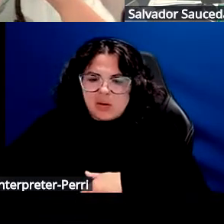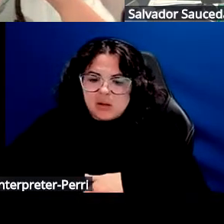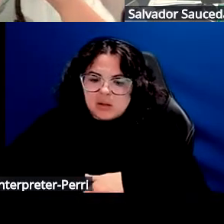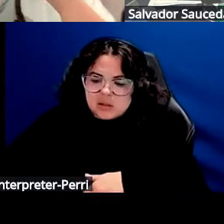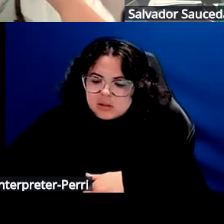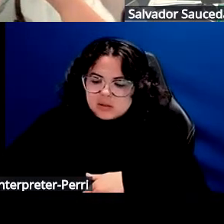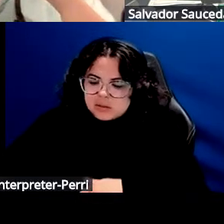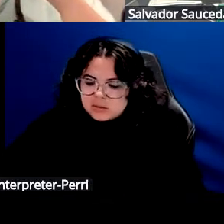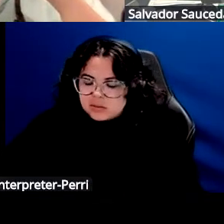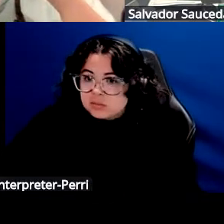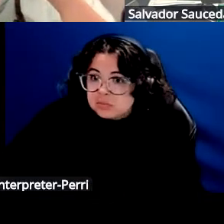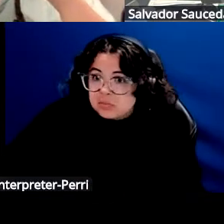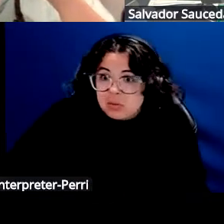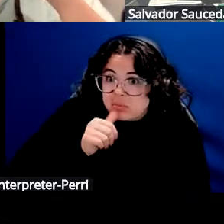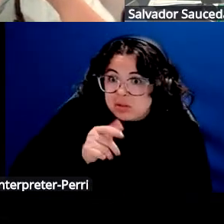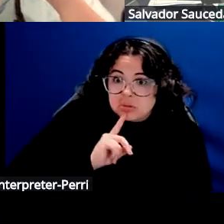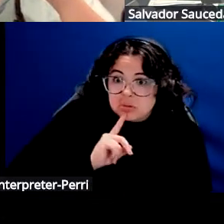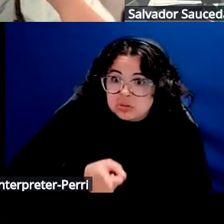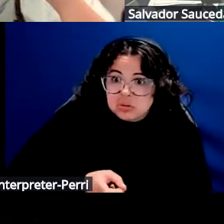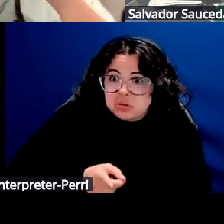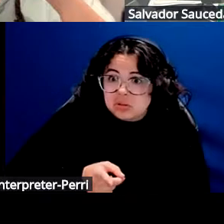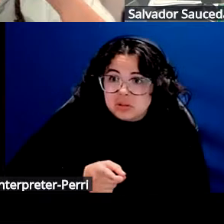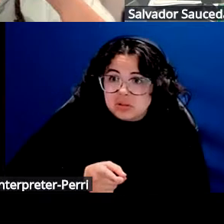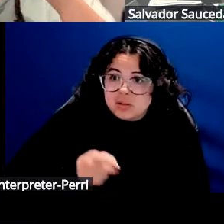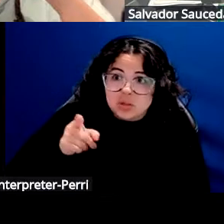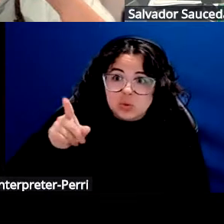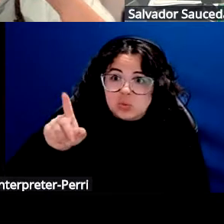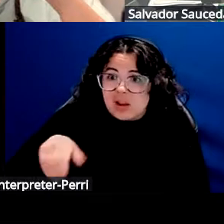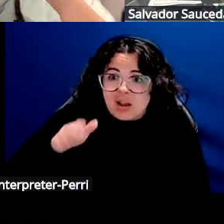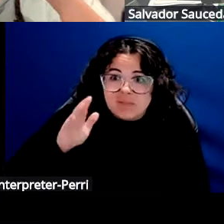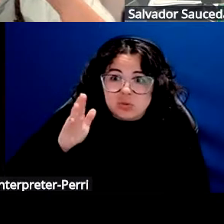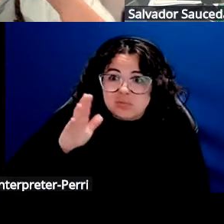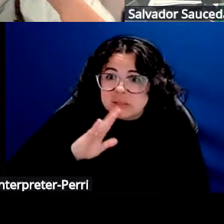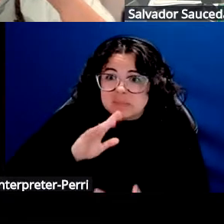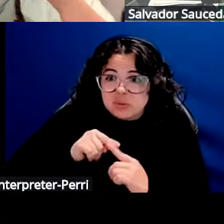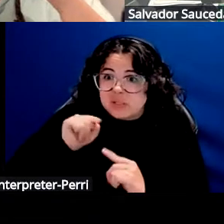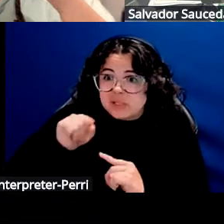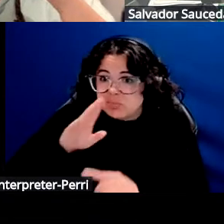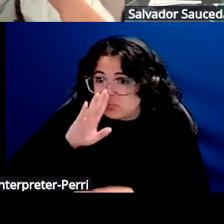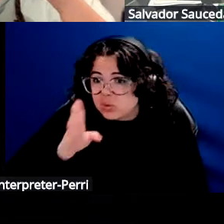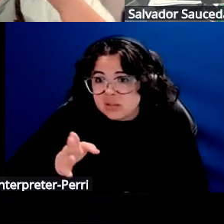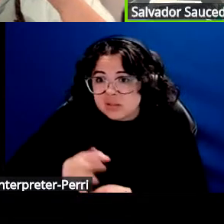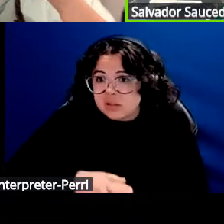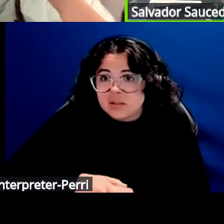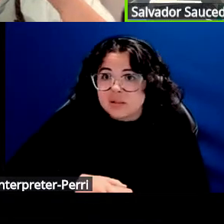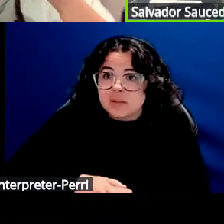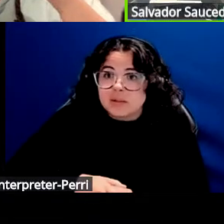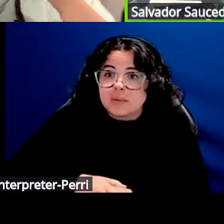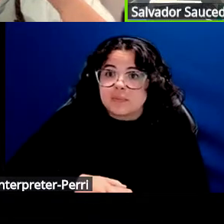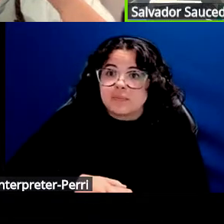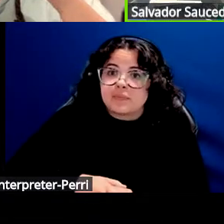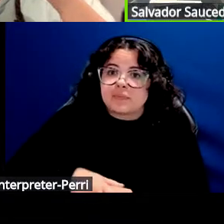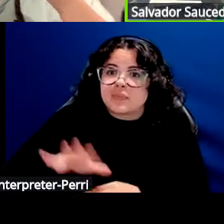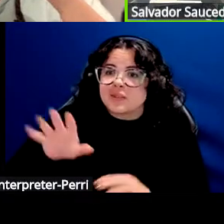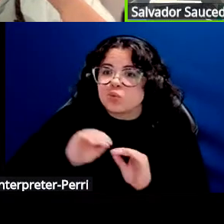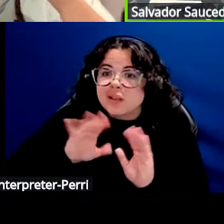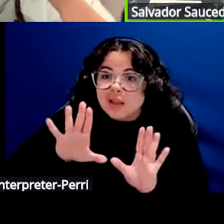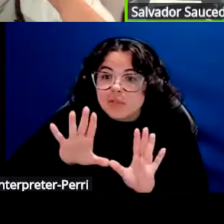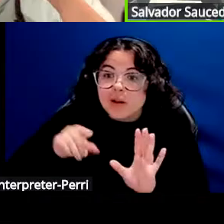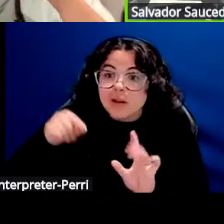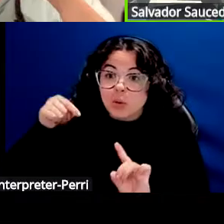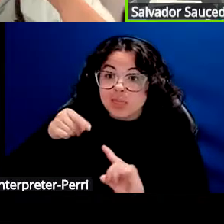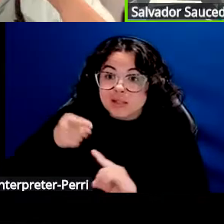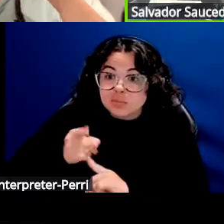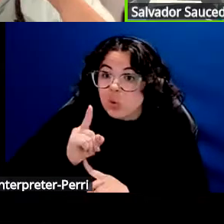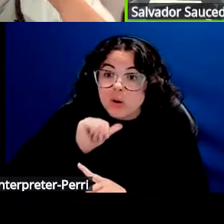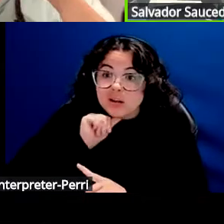Okay, wow, I'm not sure. You'd have to Can I- speak to him about it. Yeah. So just to clarify, so in this moment,